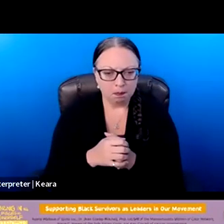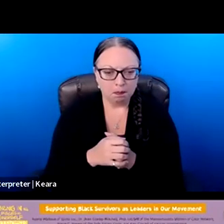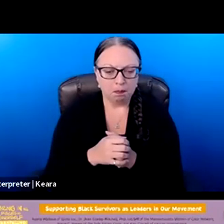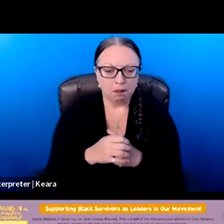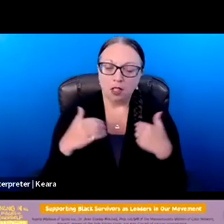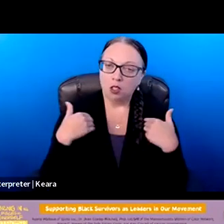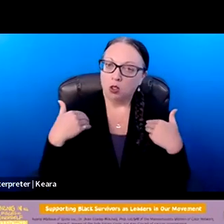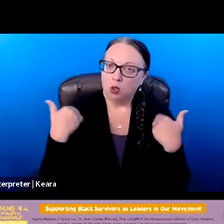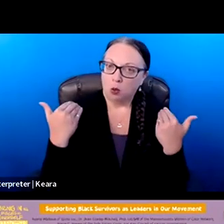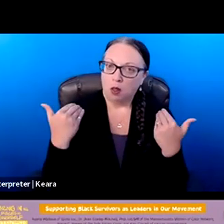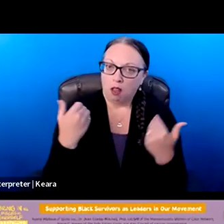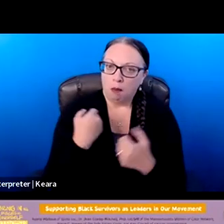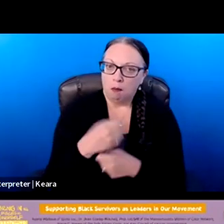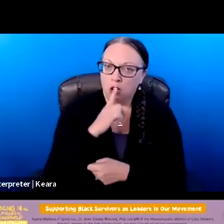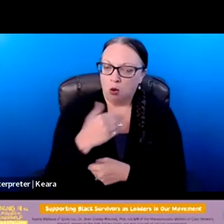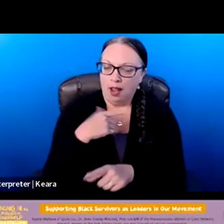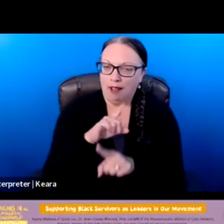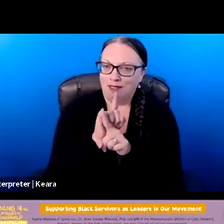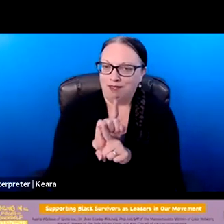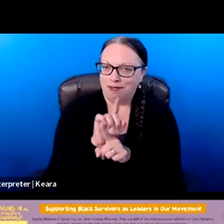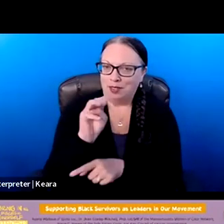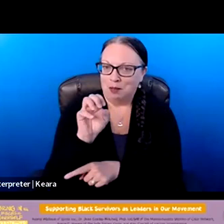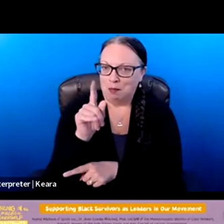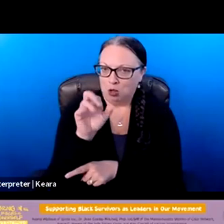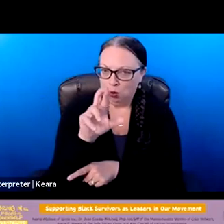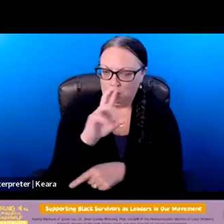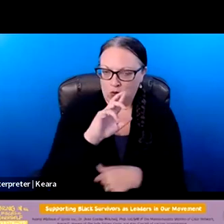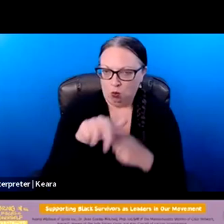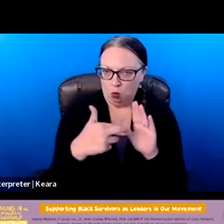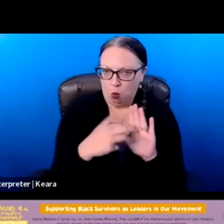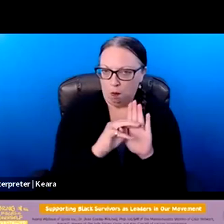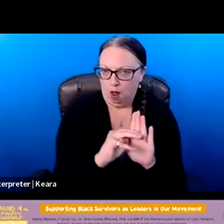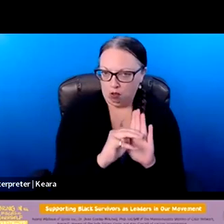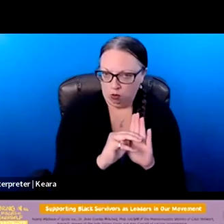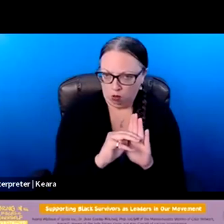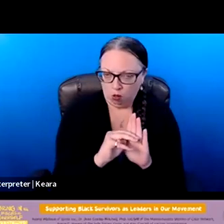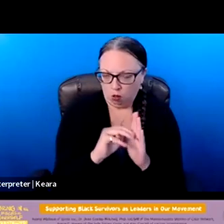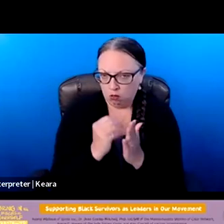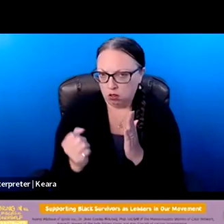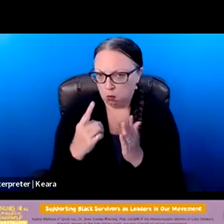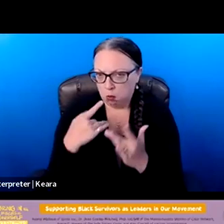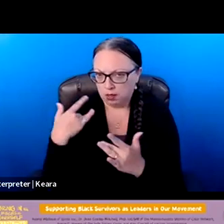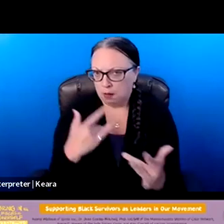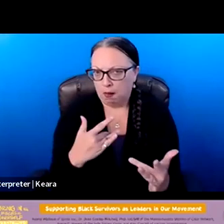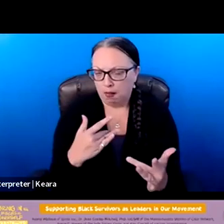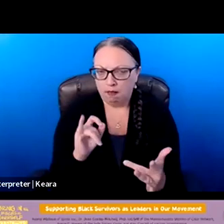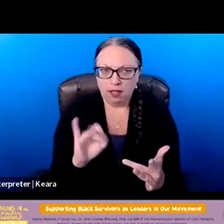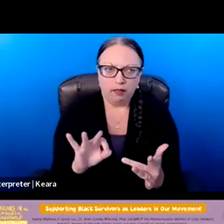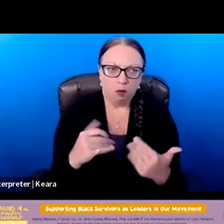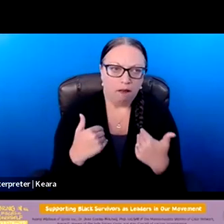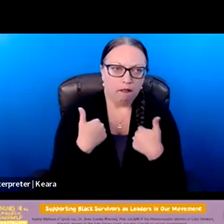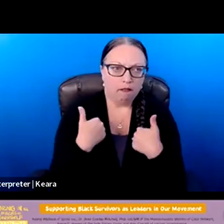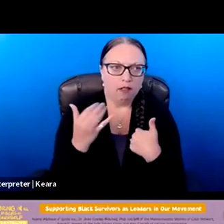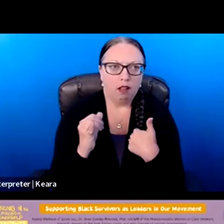make sure they have some sort of a mentor or some sort of a role model, somebody in, typically if we have, especially if we